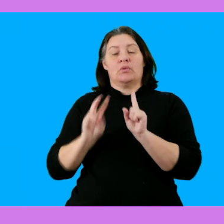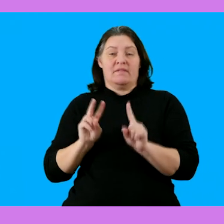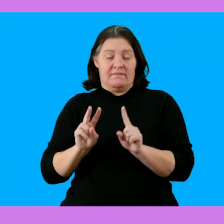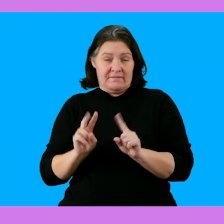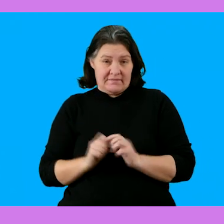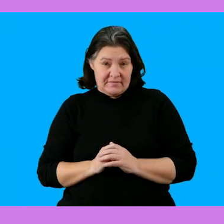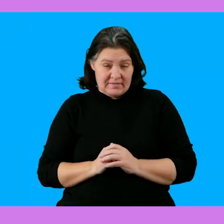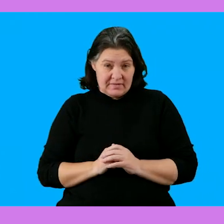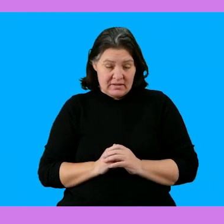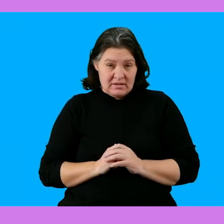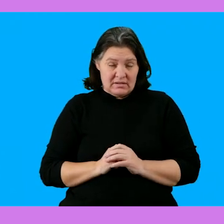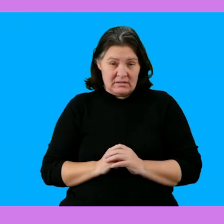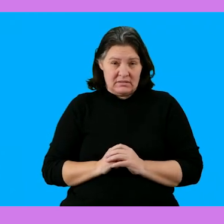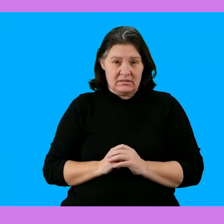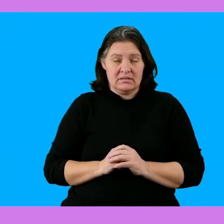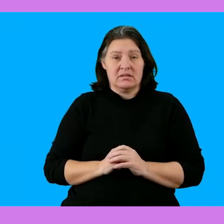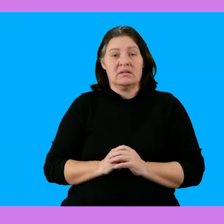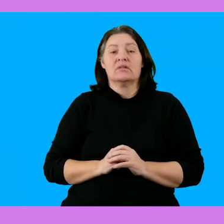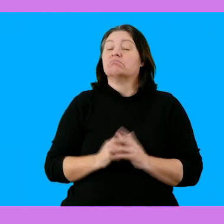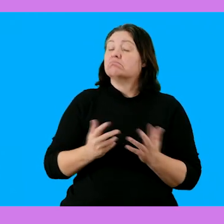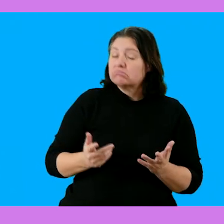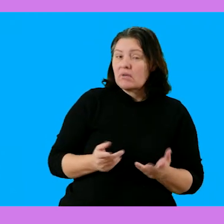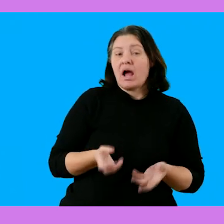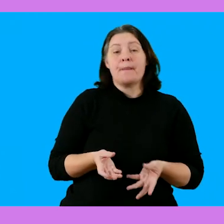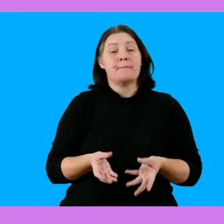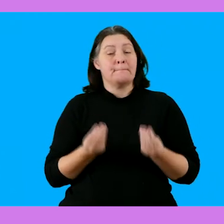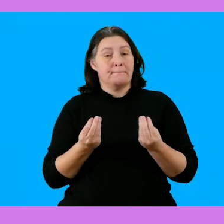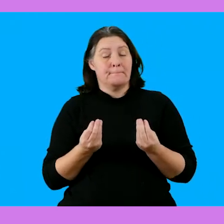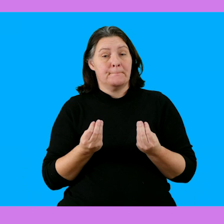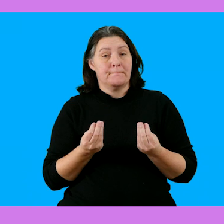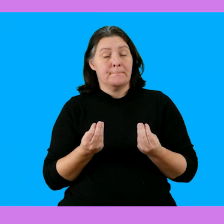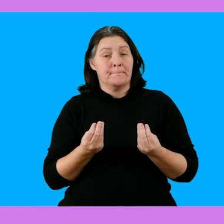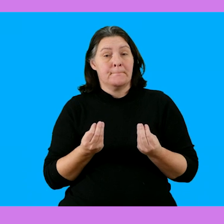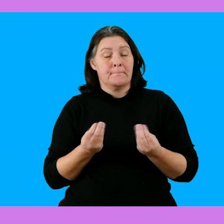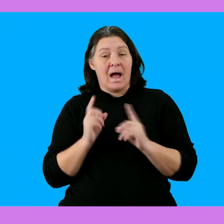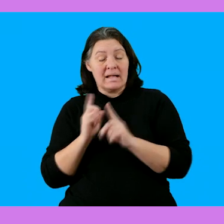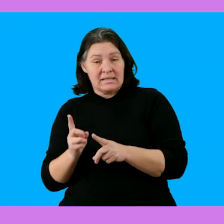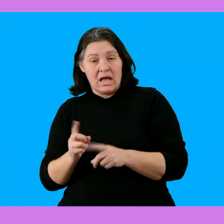So 1,875 multiplied by 12, so that will give us